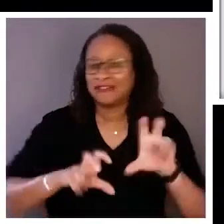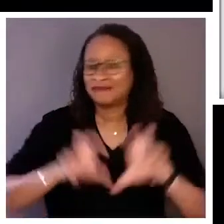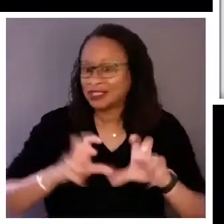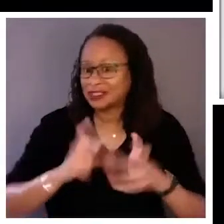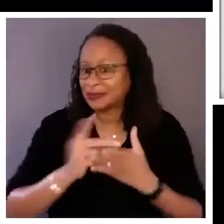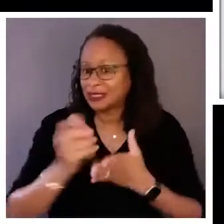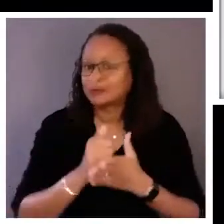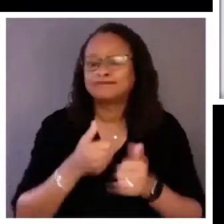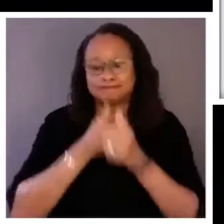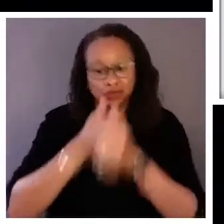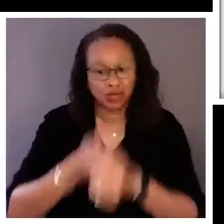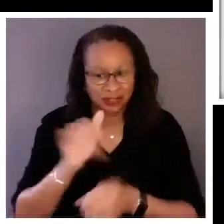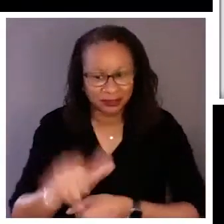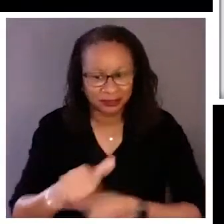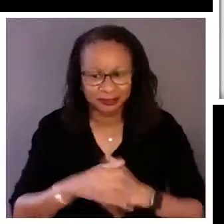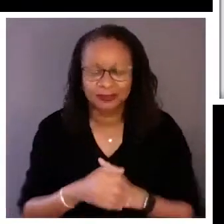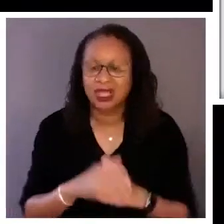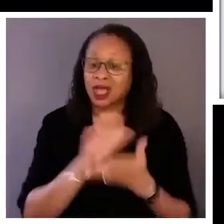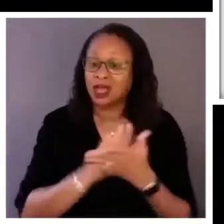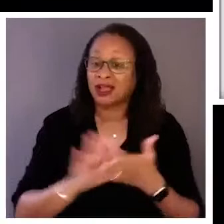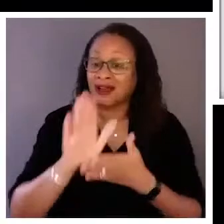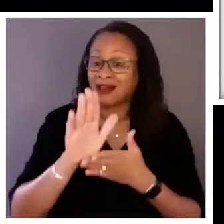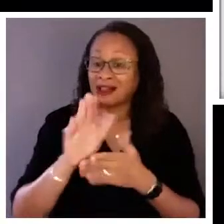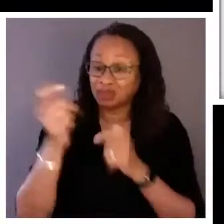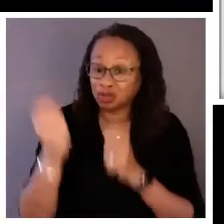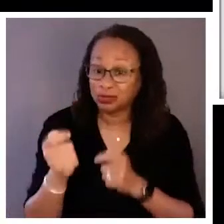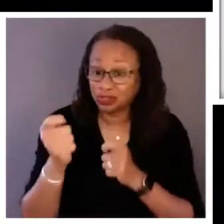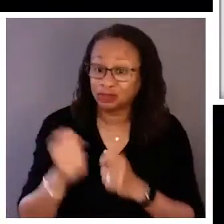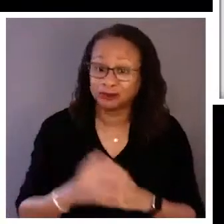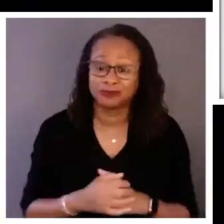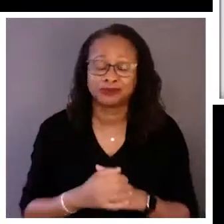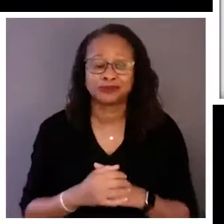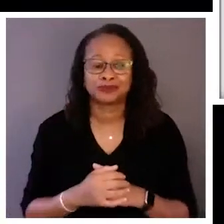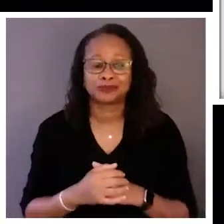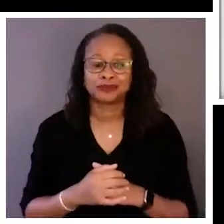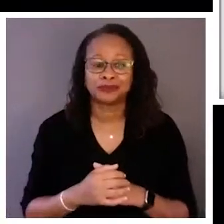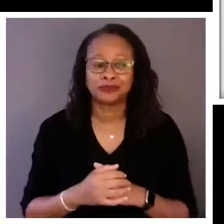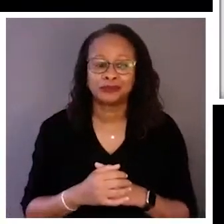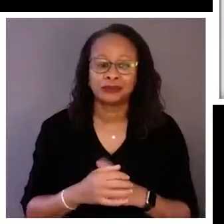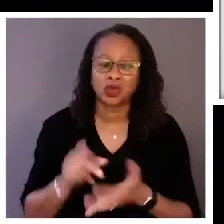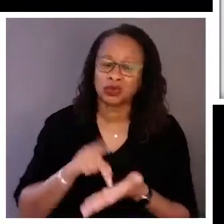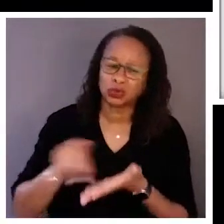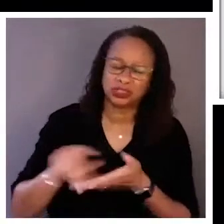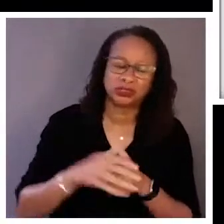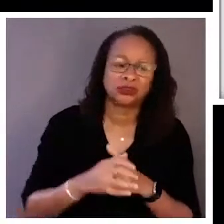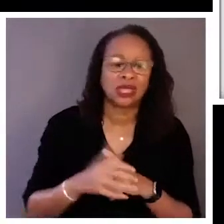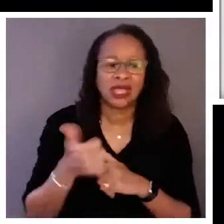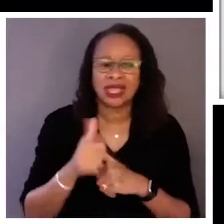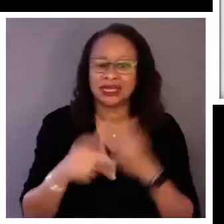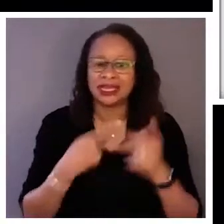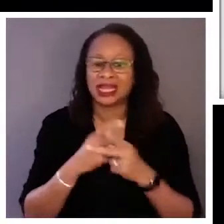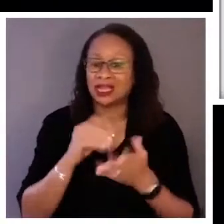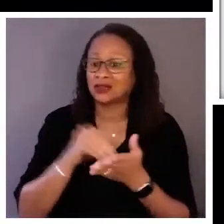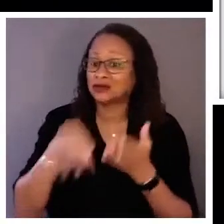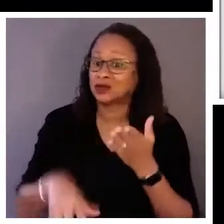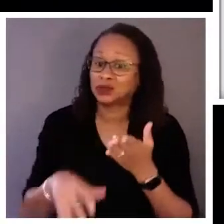that. College tuition and any kinds of student loan interest that